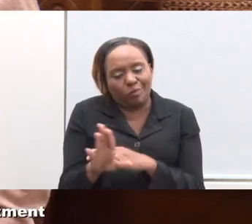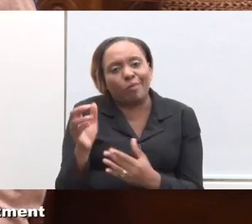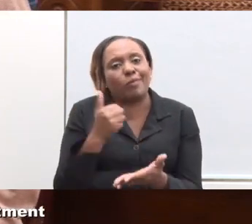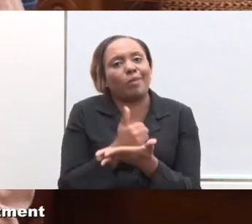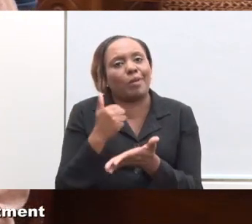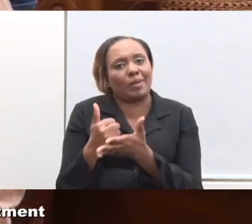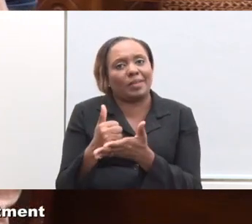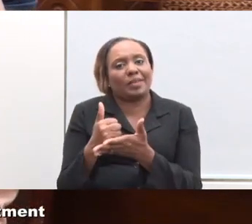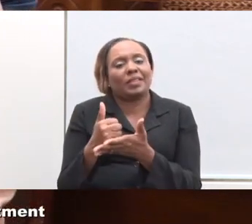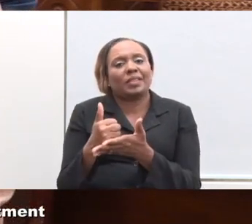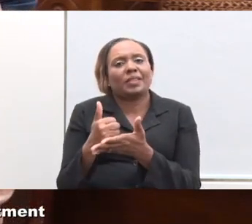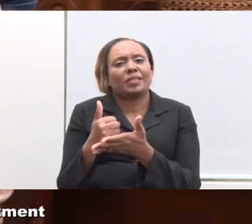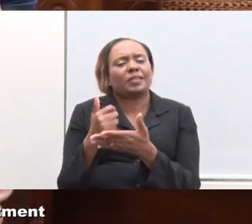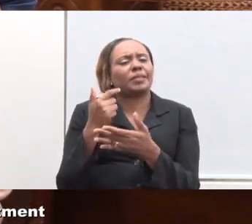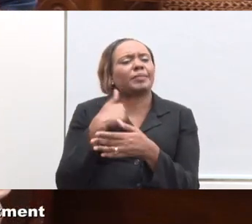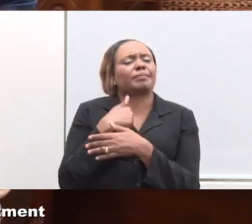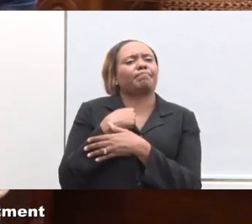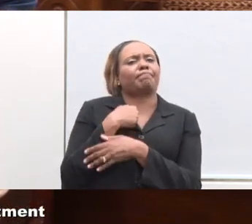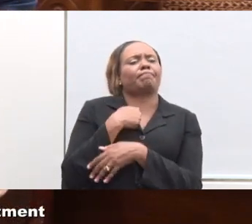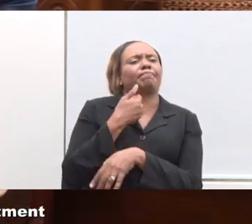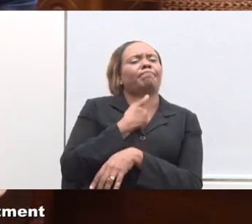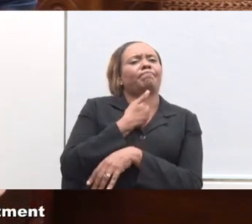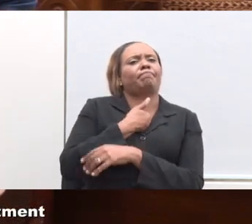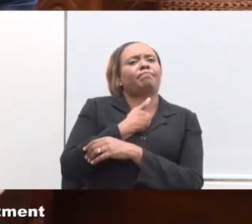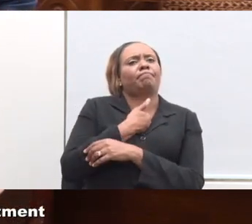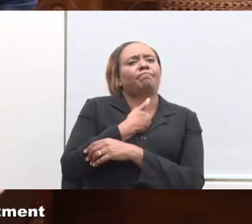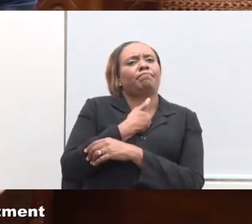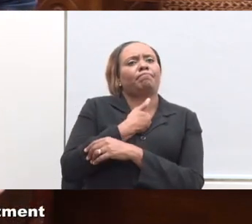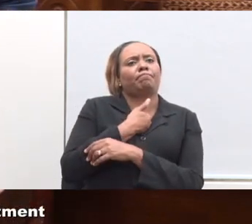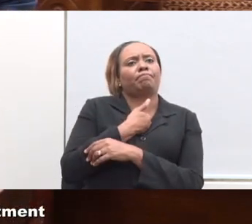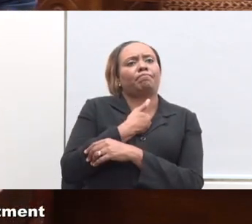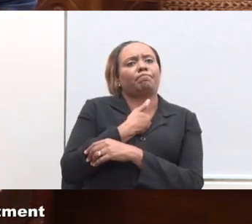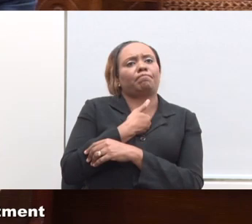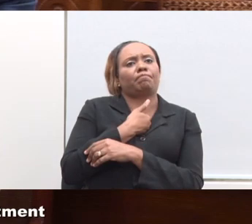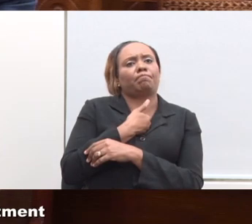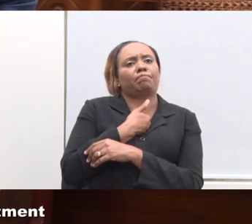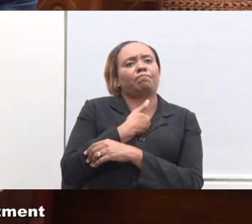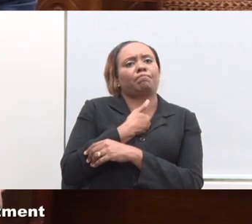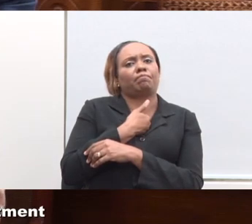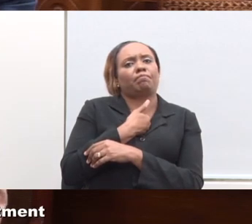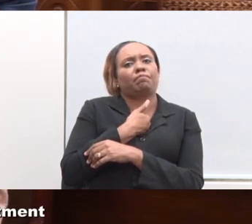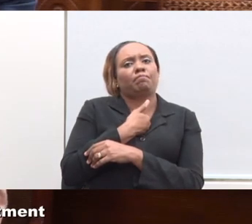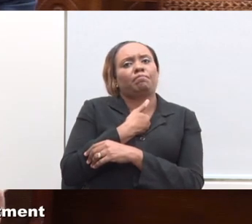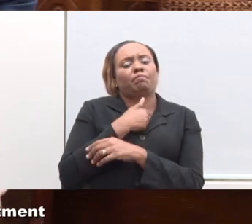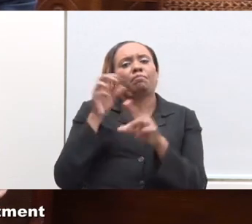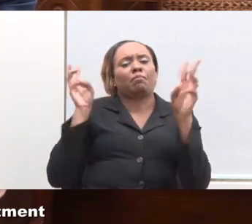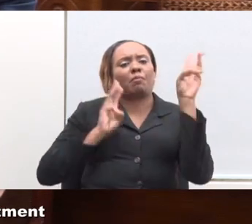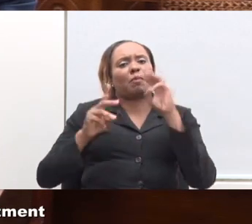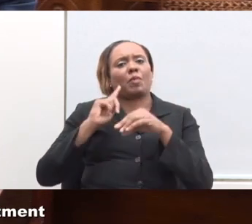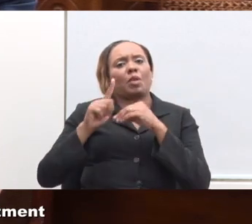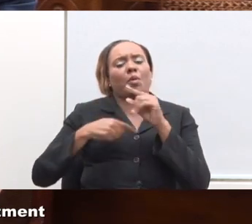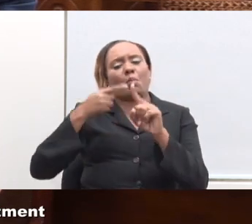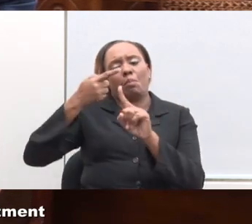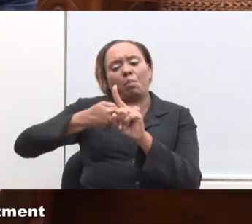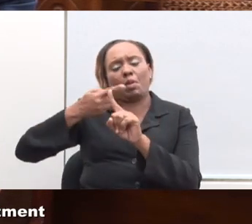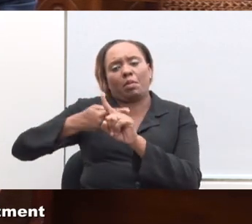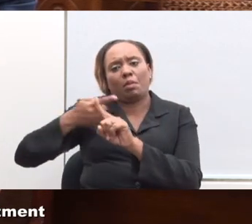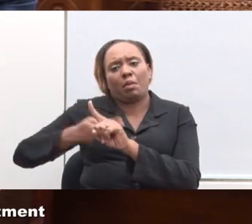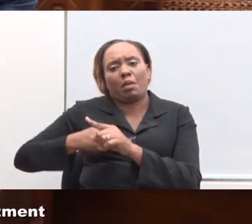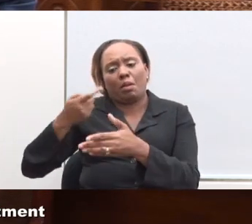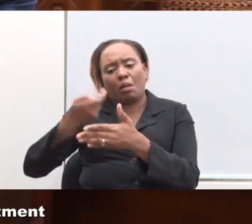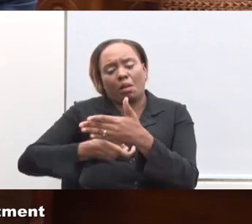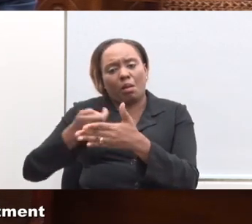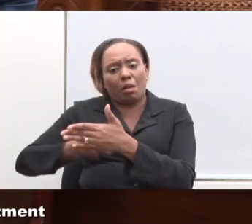I am particularly concerned about what appears to be an inordinate high level of monthly service charges. And as a